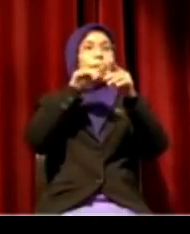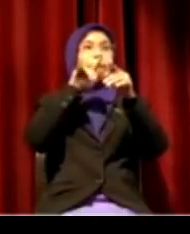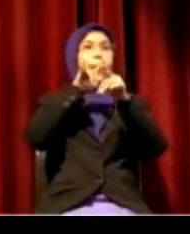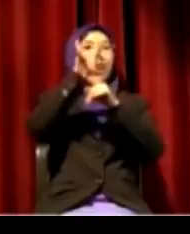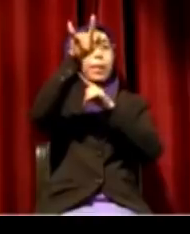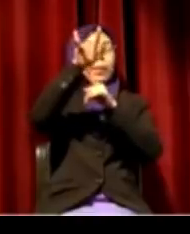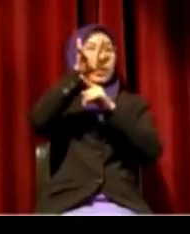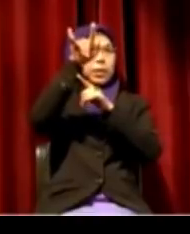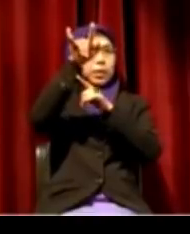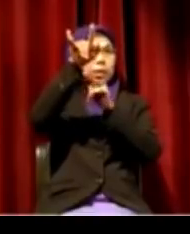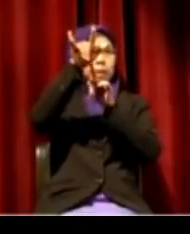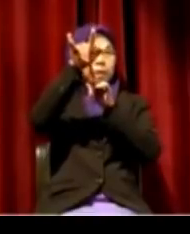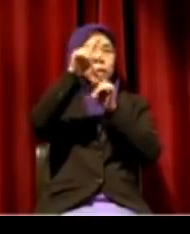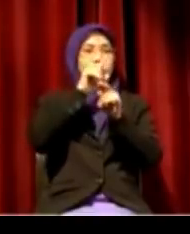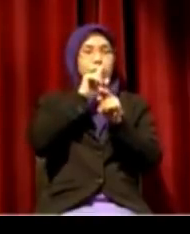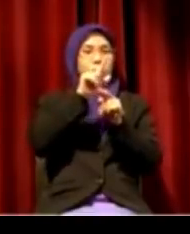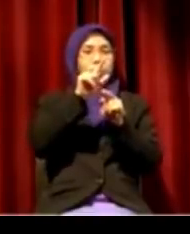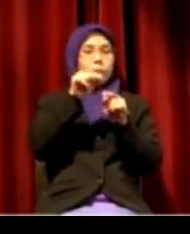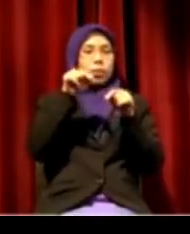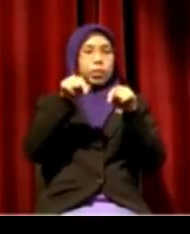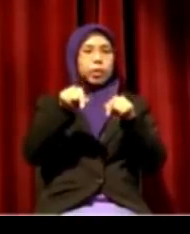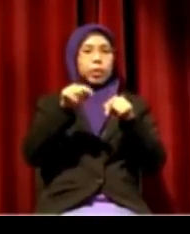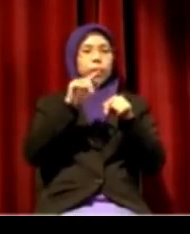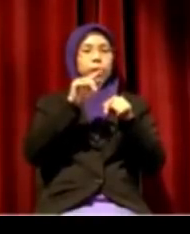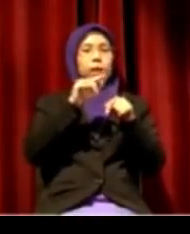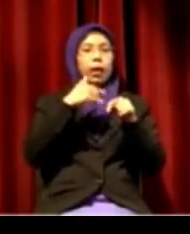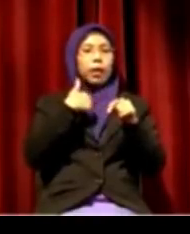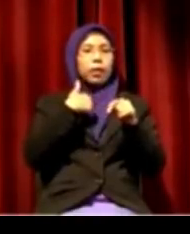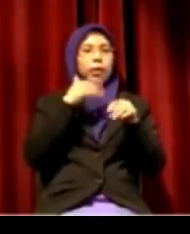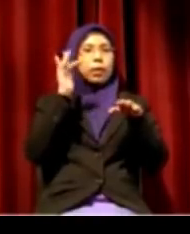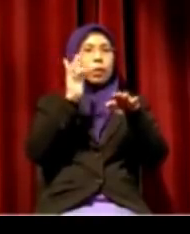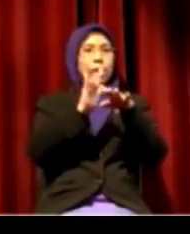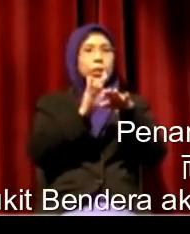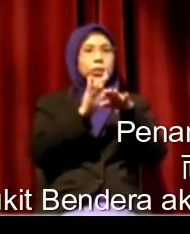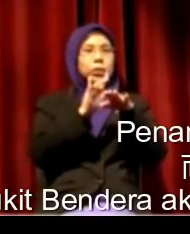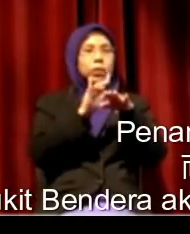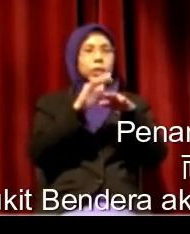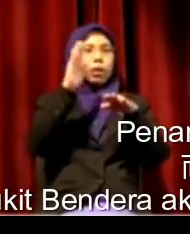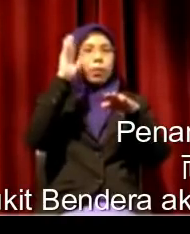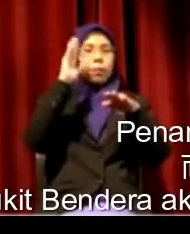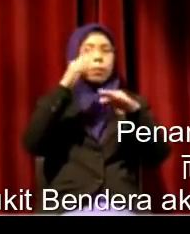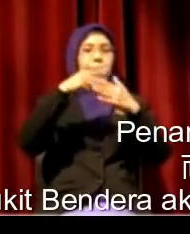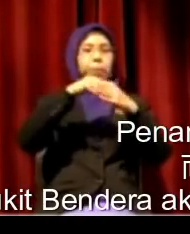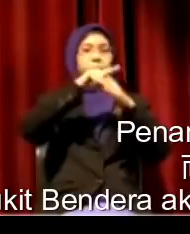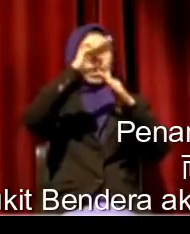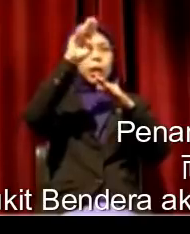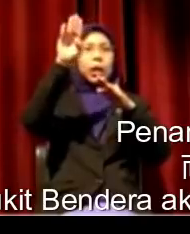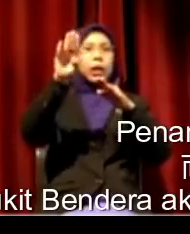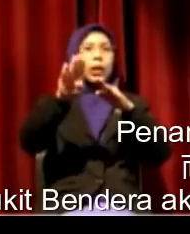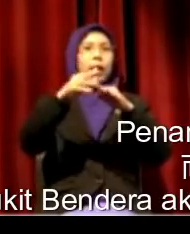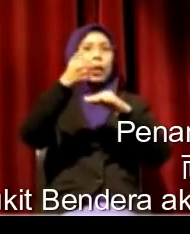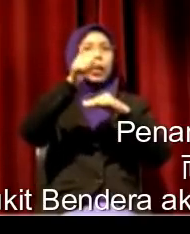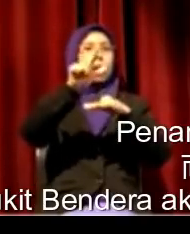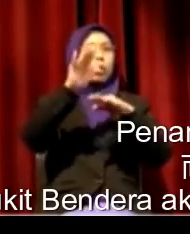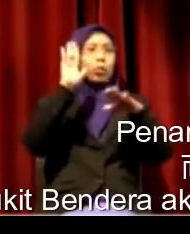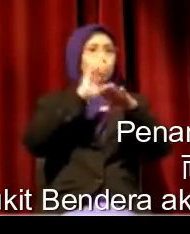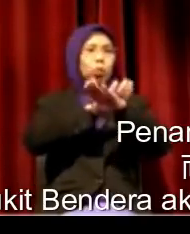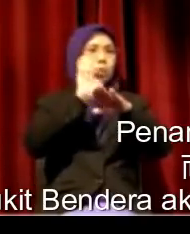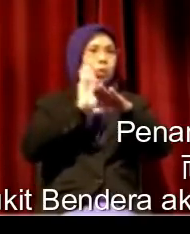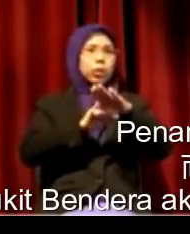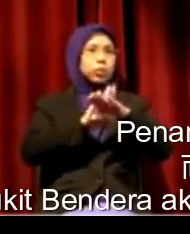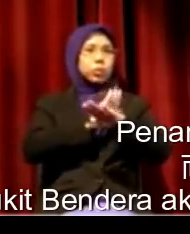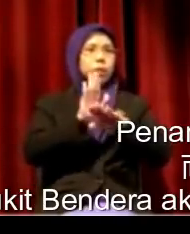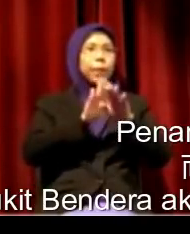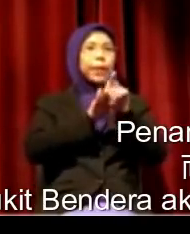then after reading the report, it says that it is going to cut through Penang Hill. I'm from Heritage, and then Penang Hill is going to apply